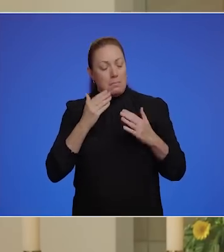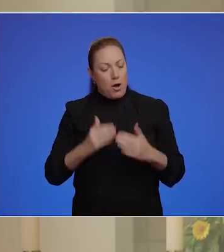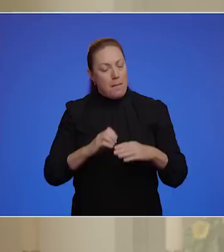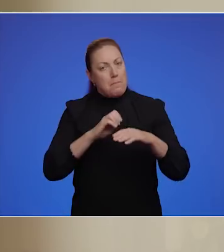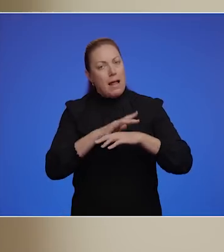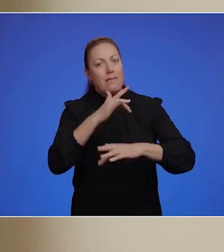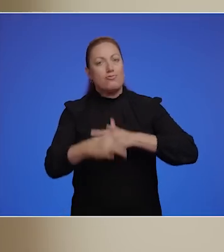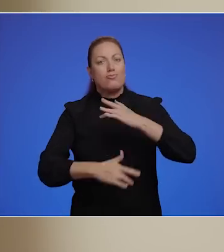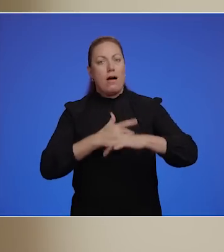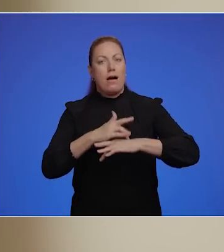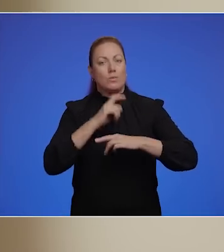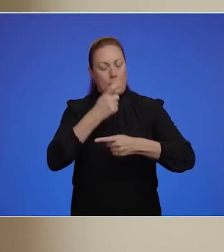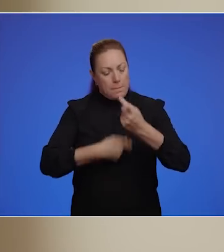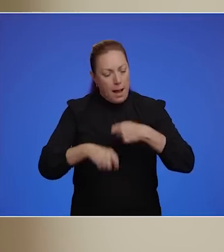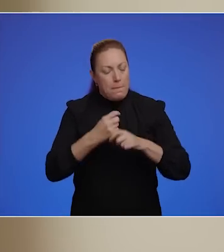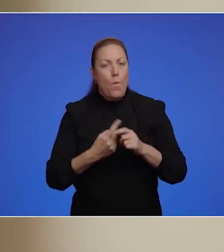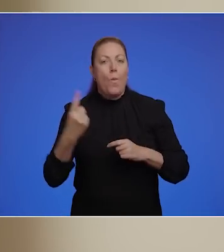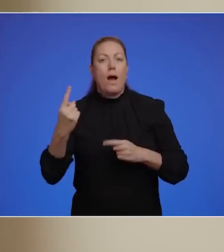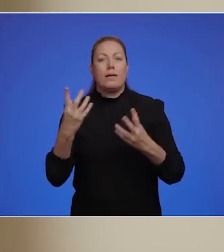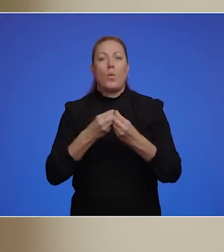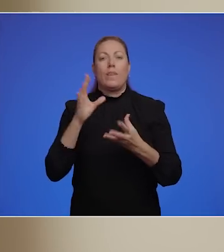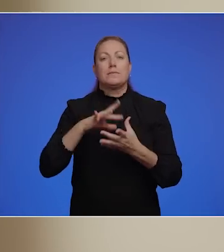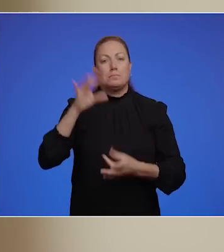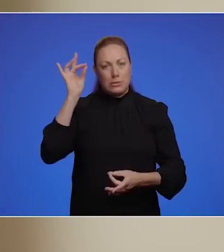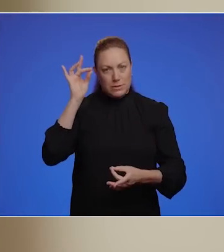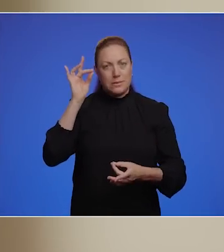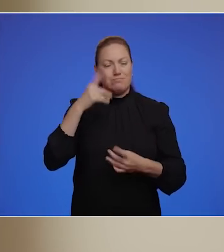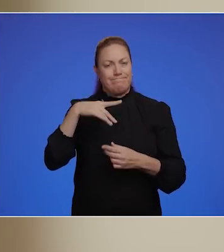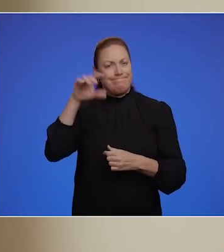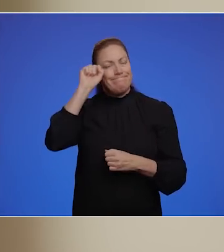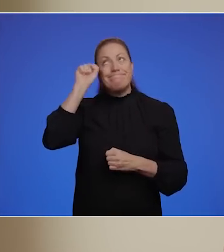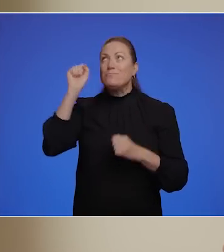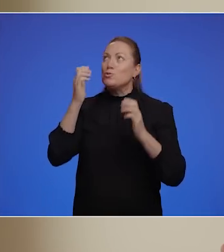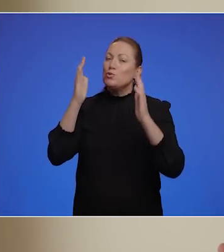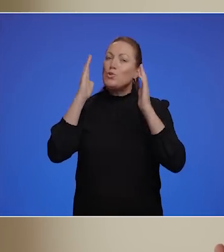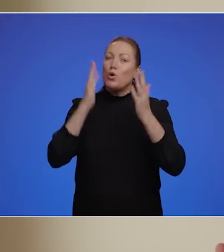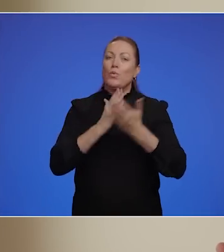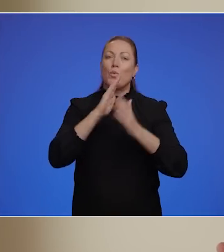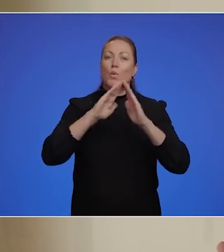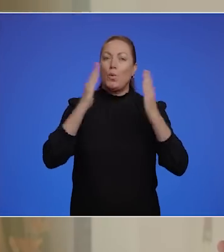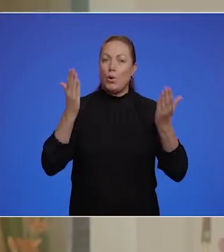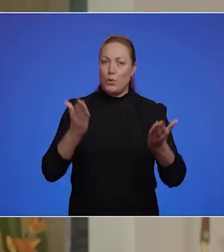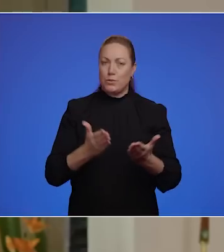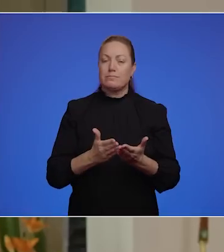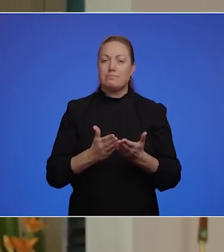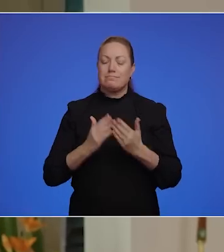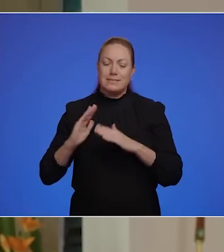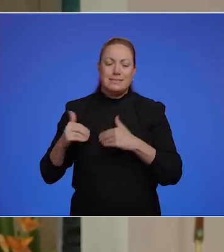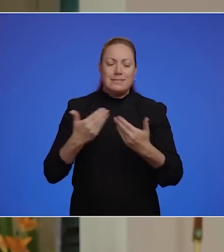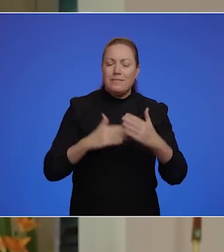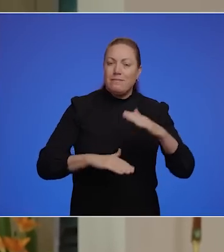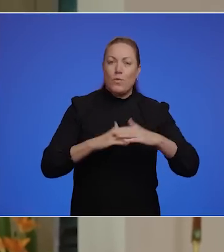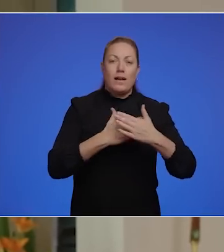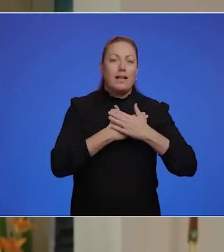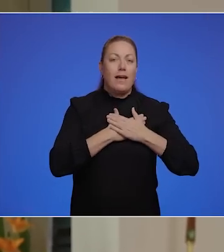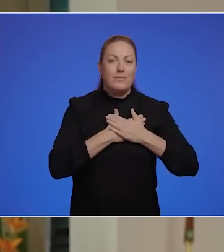Christ, we may be gathered into one by the Holy Spirit. Remember, Lord, your Church spread throughout the world, and bring her to the